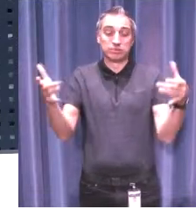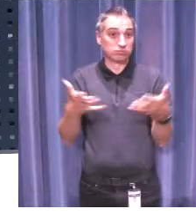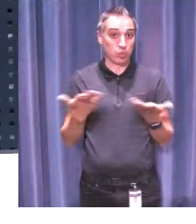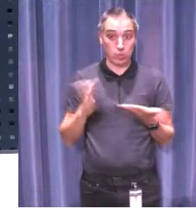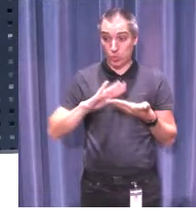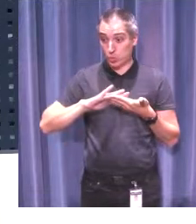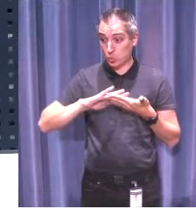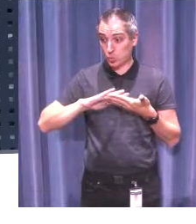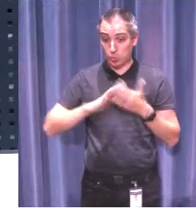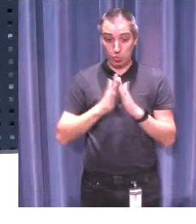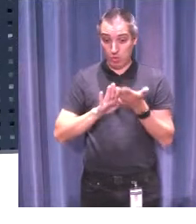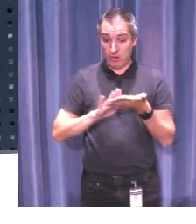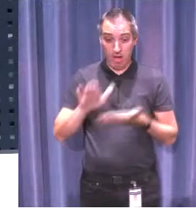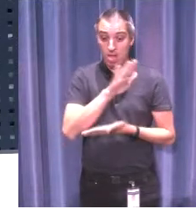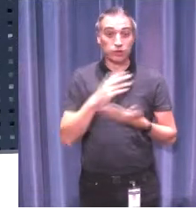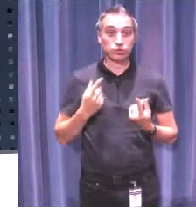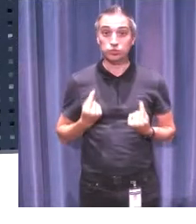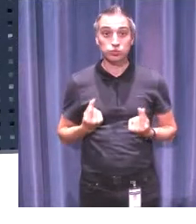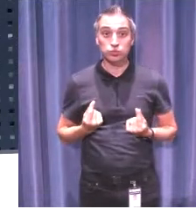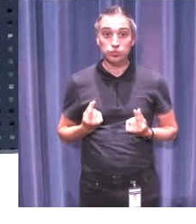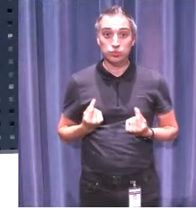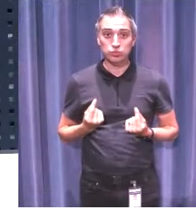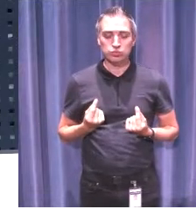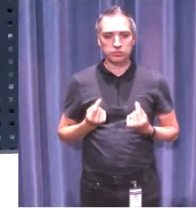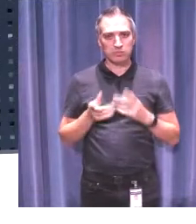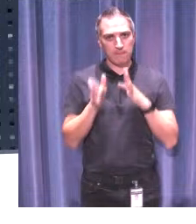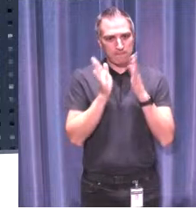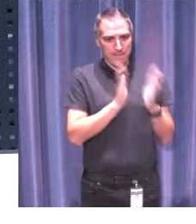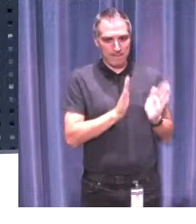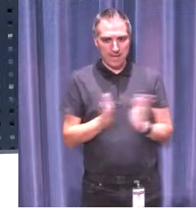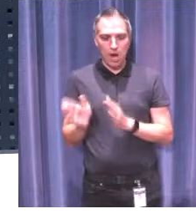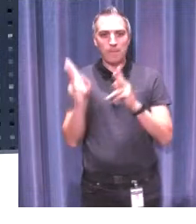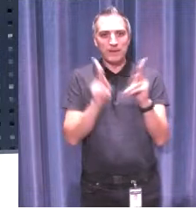community colleges to prepare